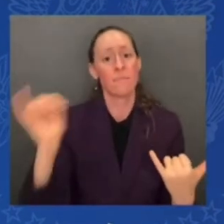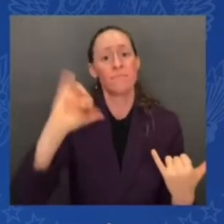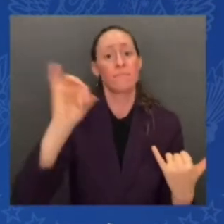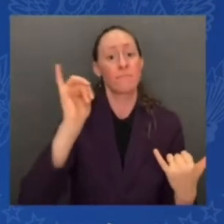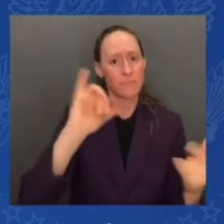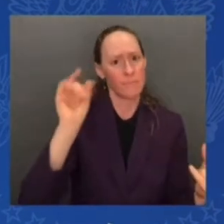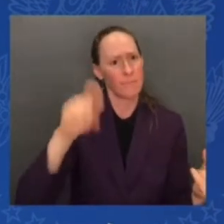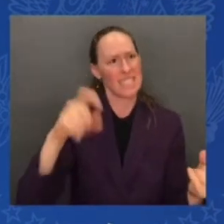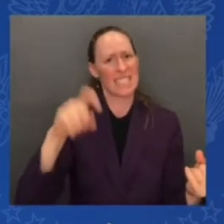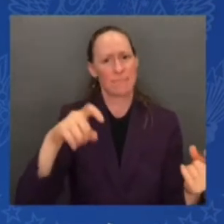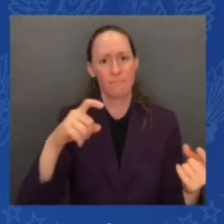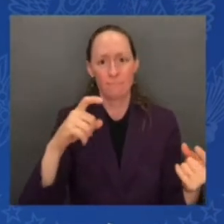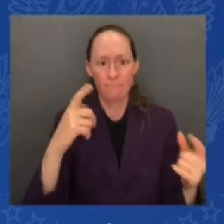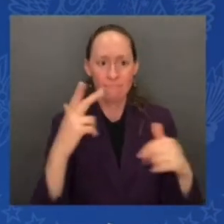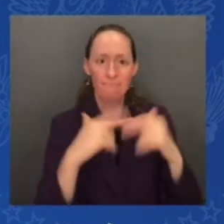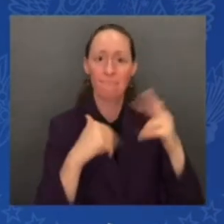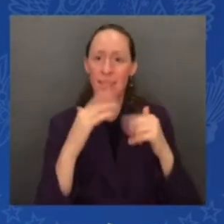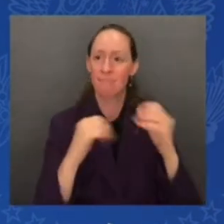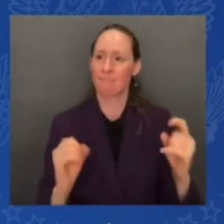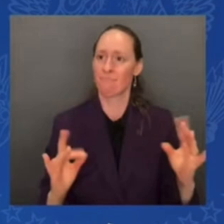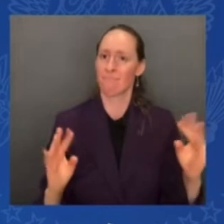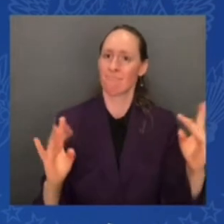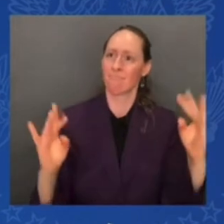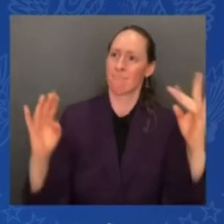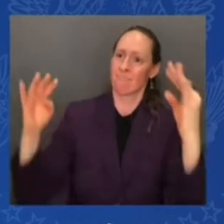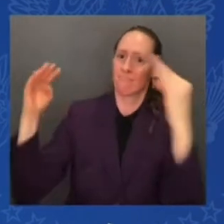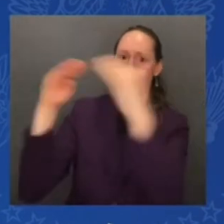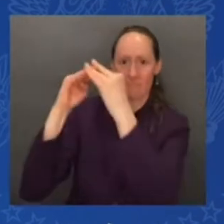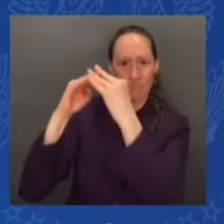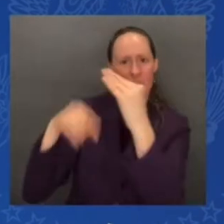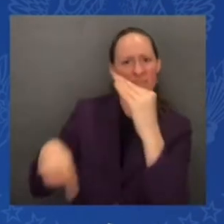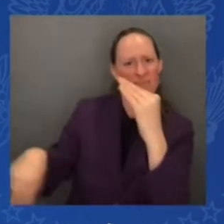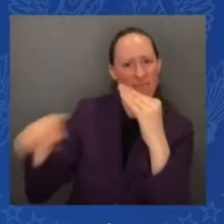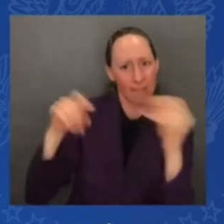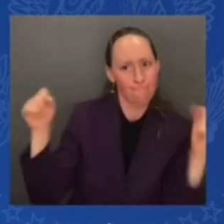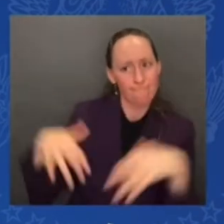Bidenomics. Since I took office, we've attracted over